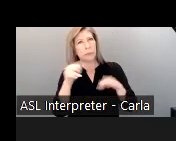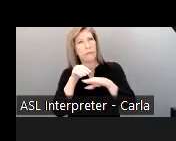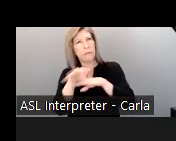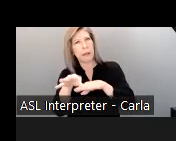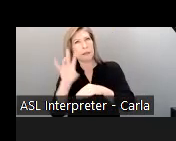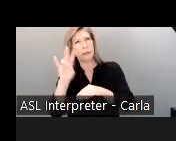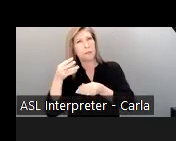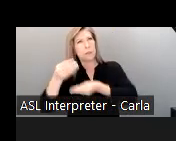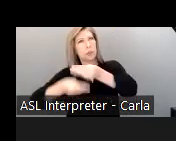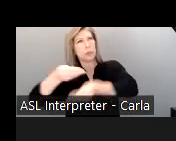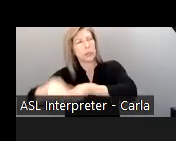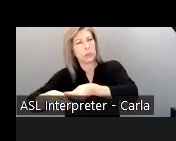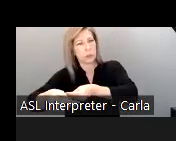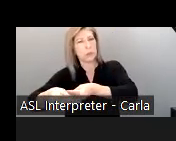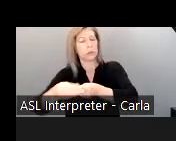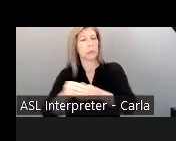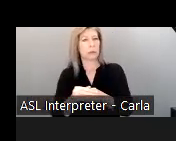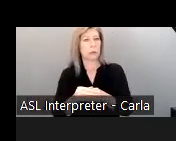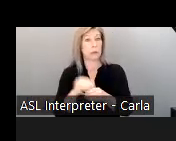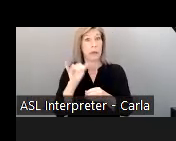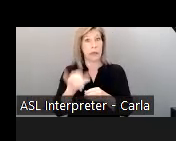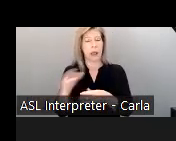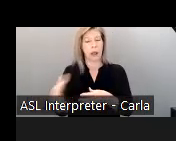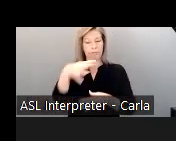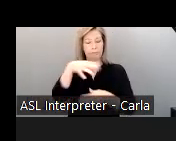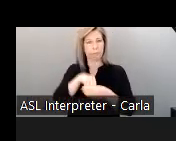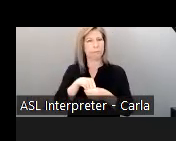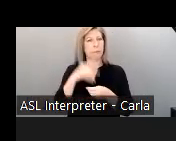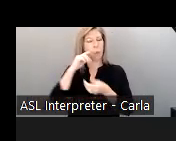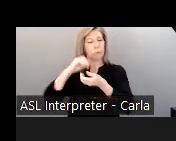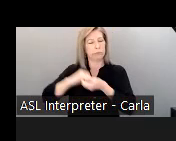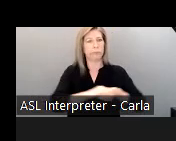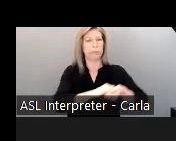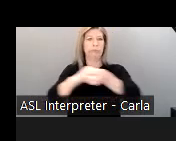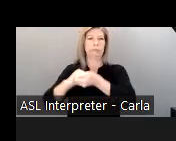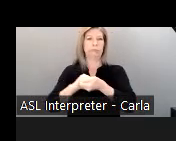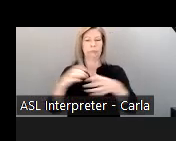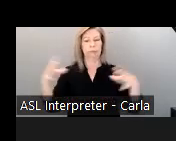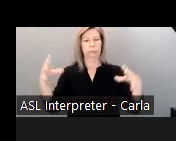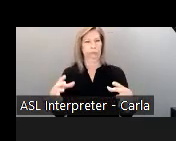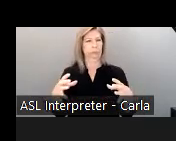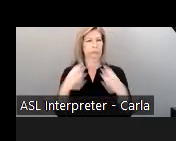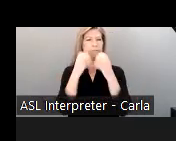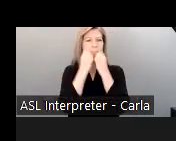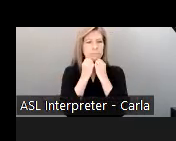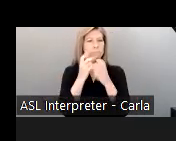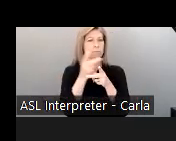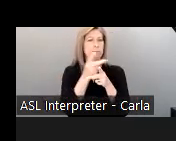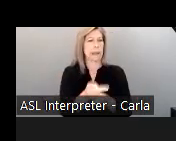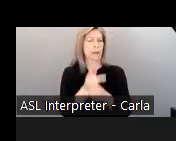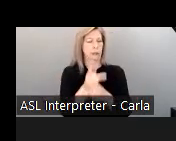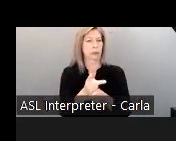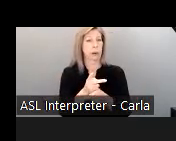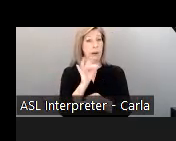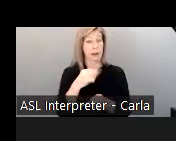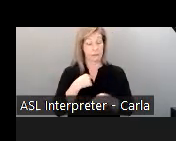we embody collective care. The more we take care of ourselves in this present moment, the more we'll